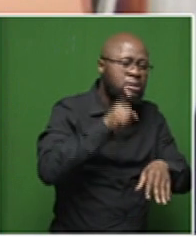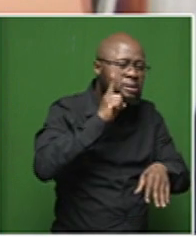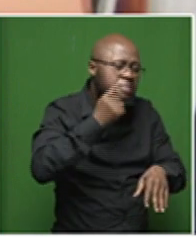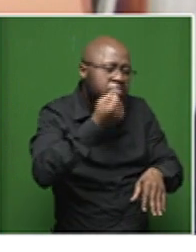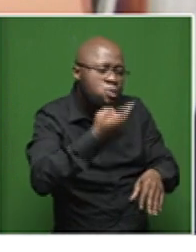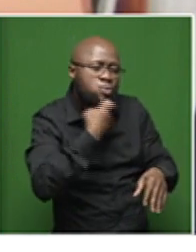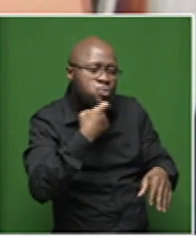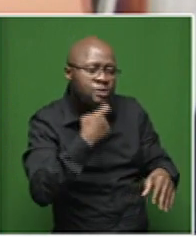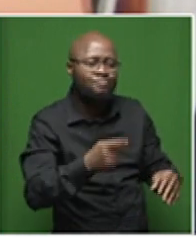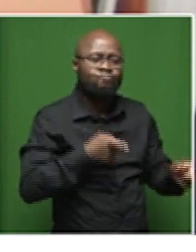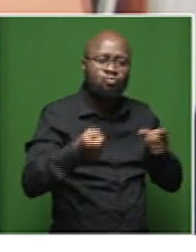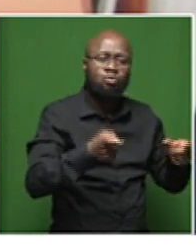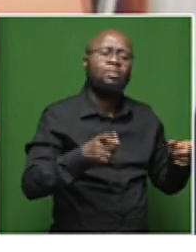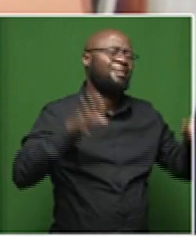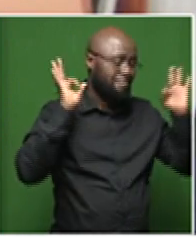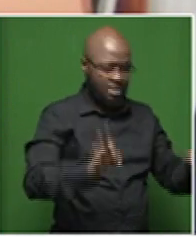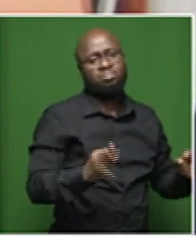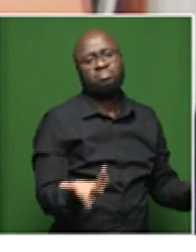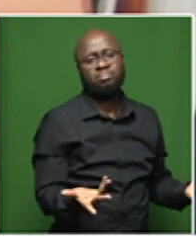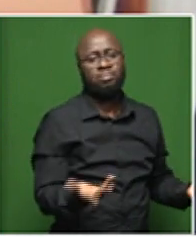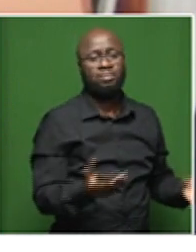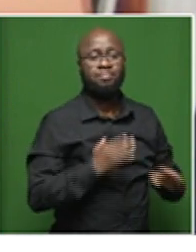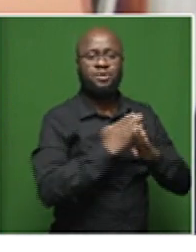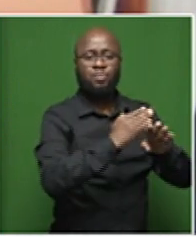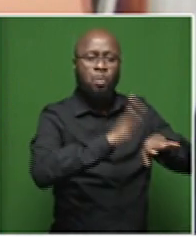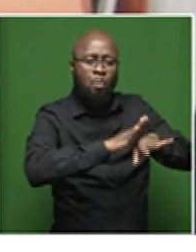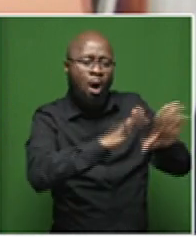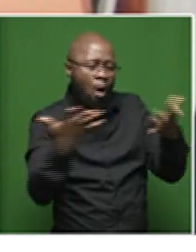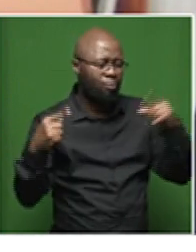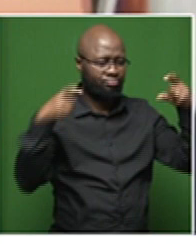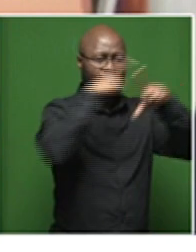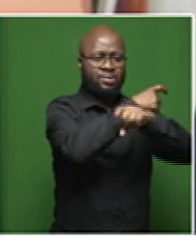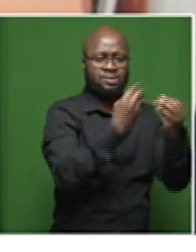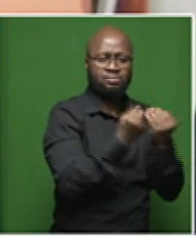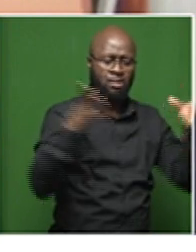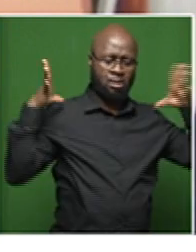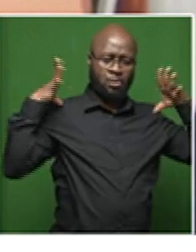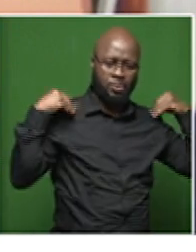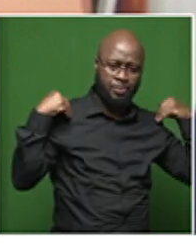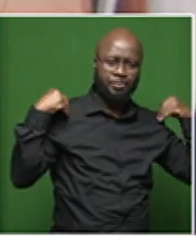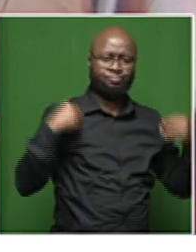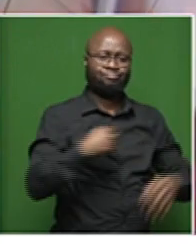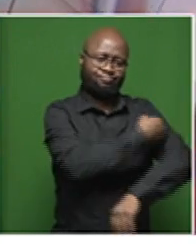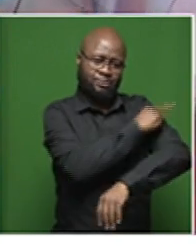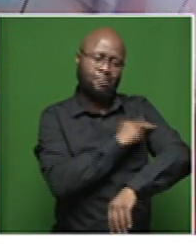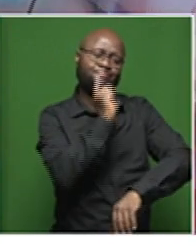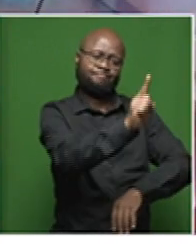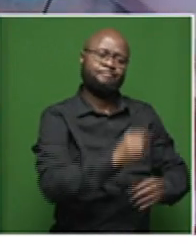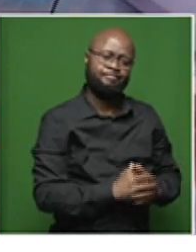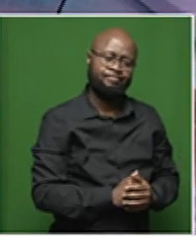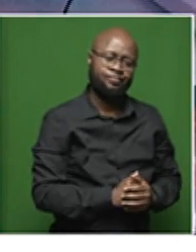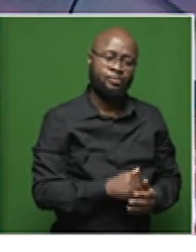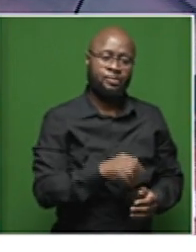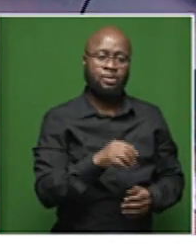those who are controlled. That way we prevent complications and we lessen the burden on the healthcare system. Mm-hmm. All right, we've got Anna from Limpopo. Anna,